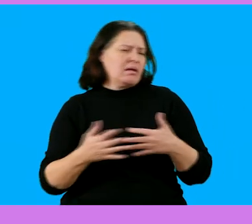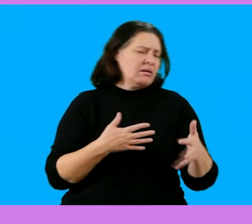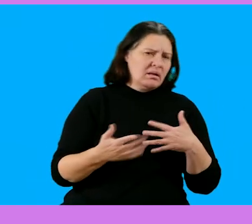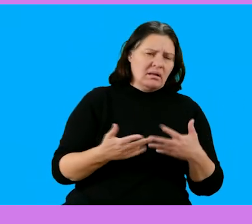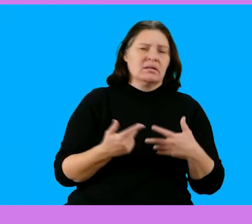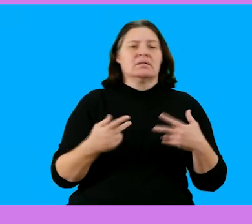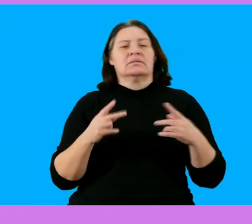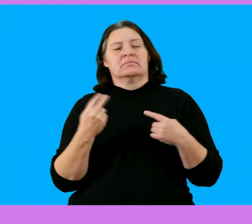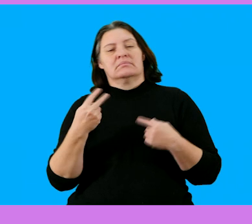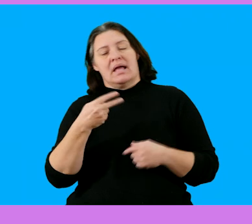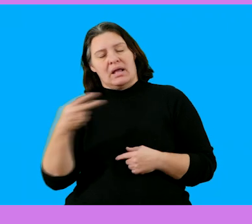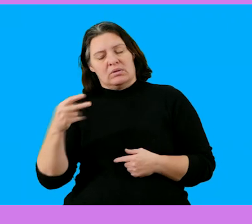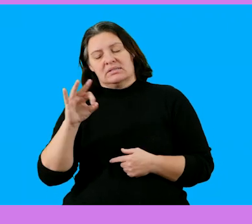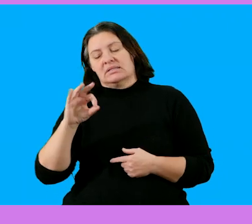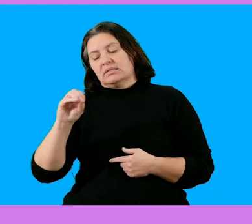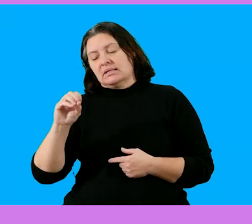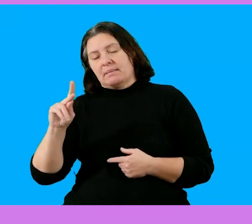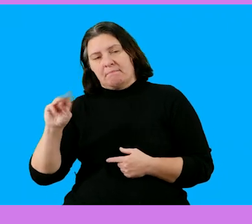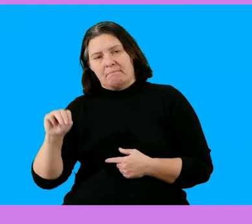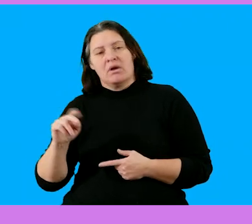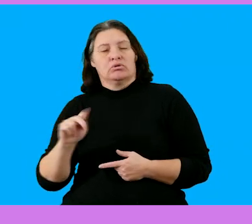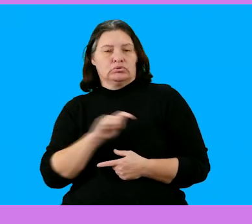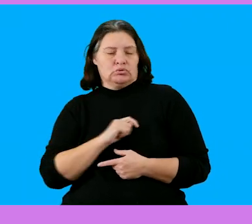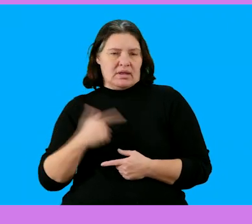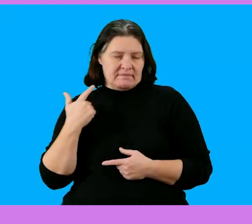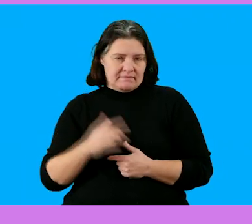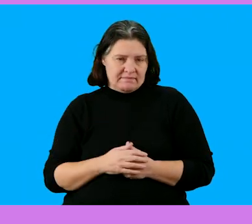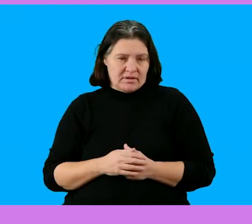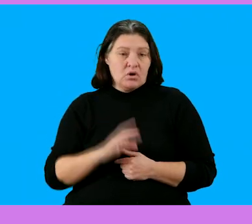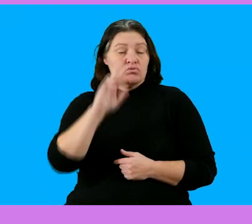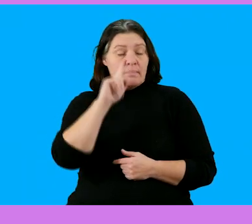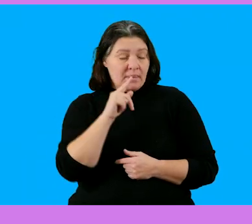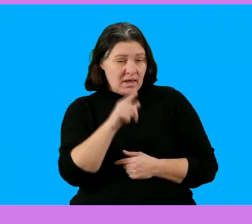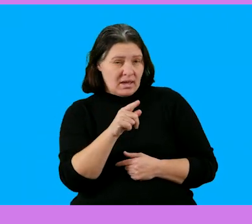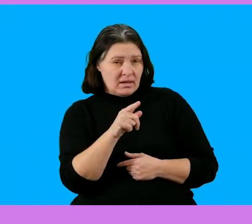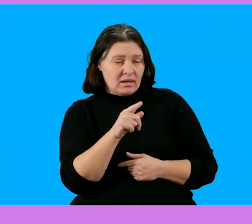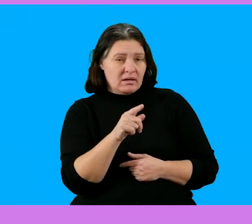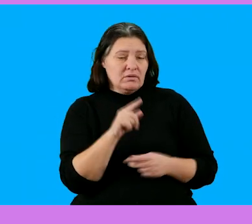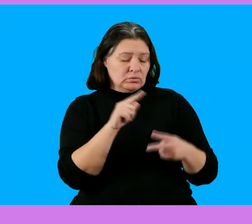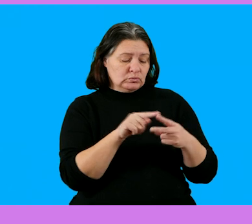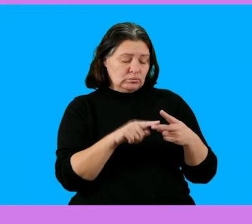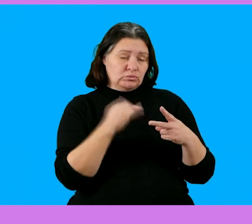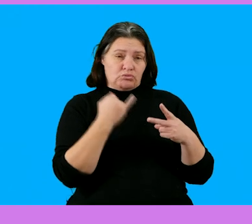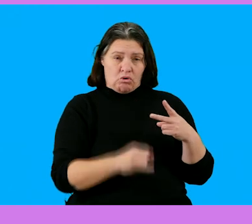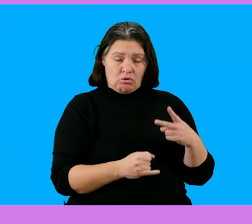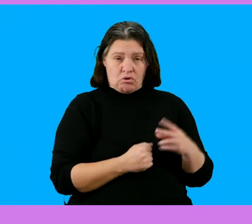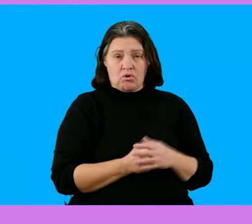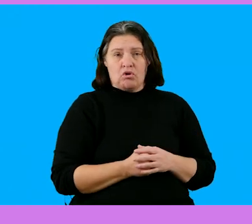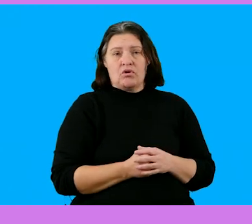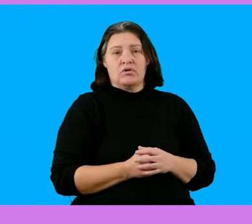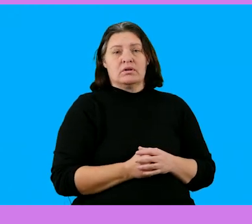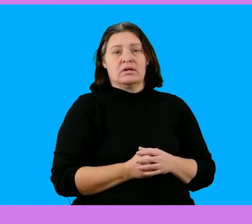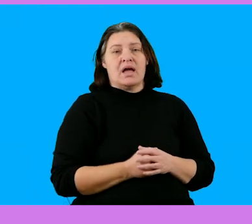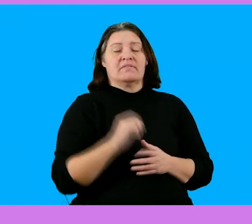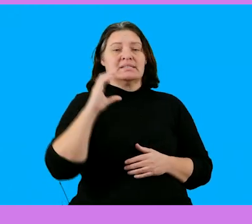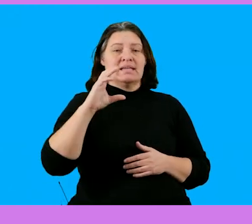is equals to or represents 30 kilometers in real life. Now, remember, if you look at this, two things are wrong. First of all,